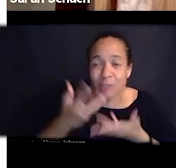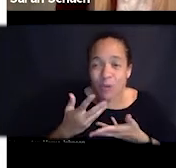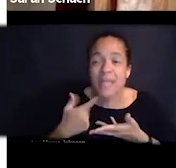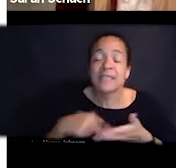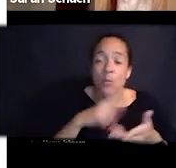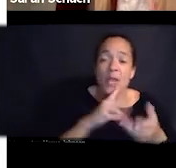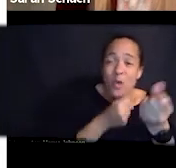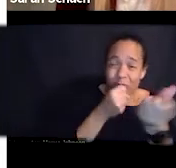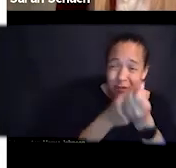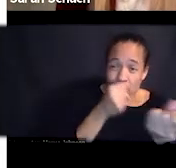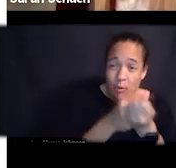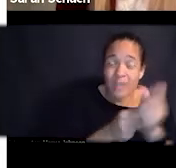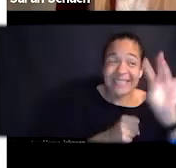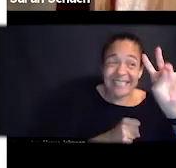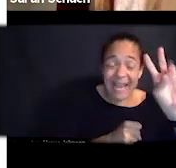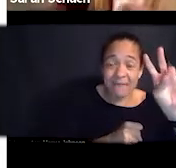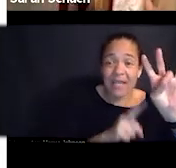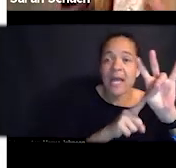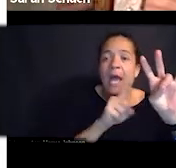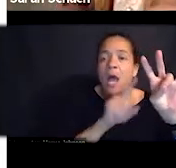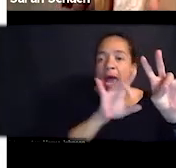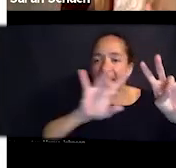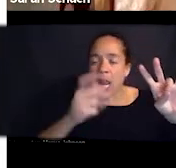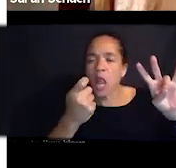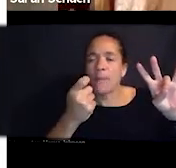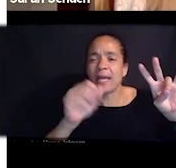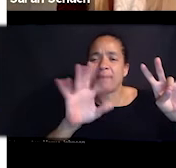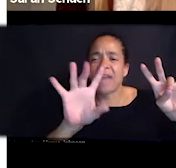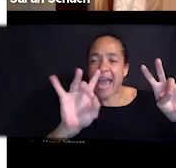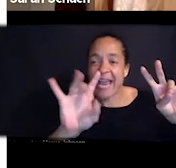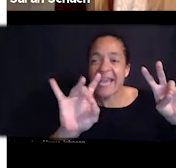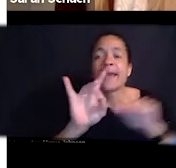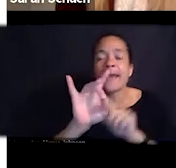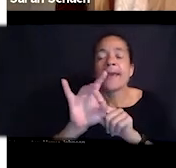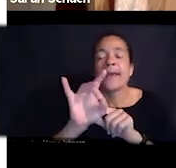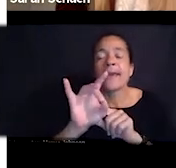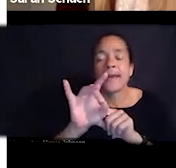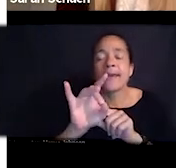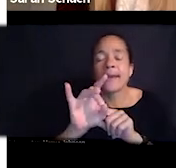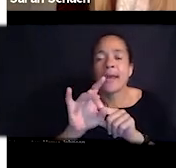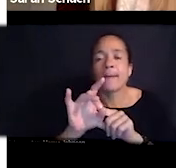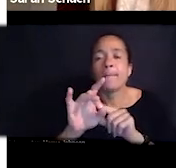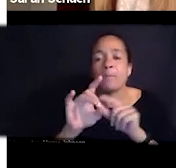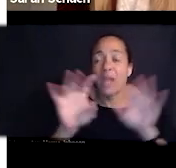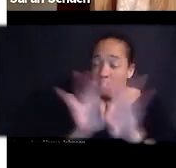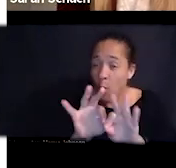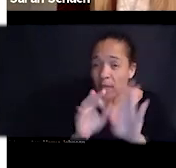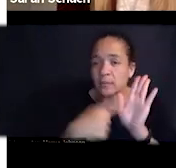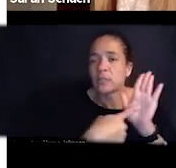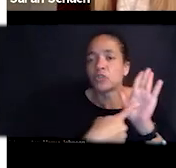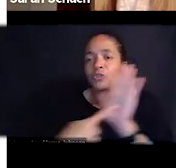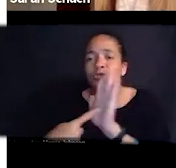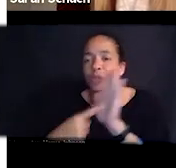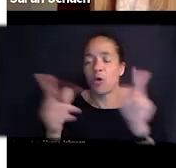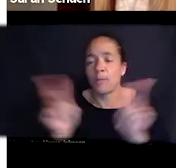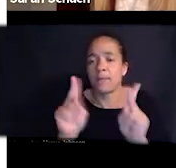that fully funded 7 plus a little bit of the 8. And I think the important part about that is it really showed Flint residents that their voice